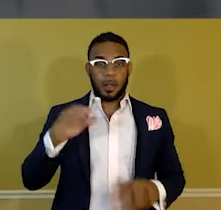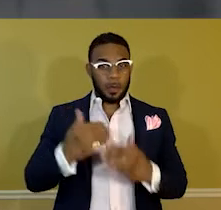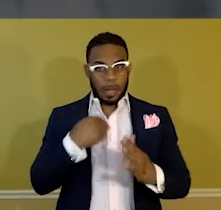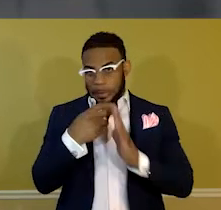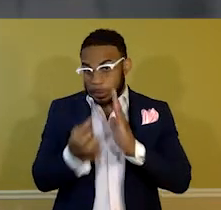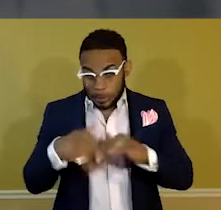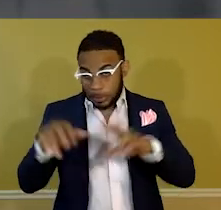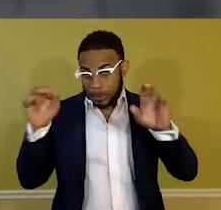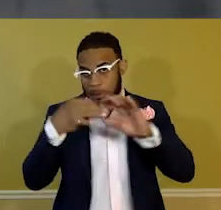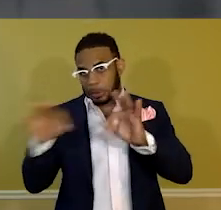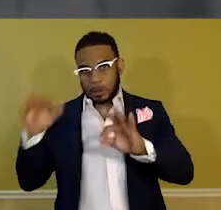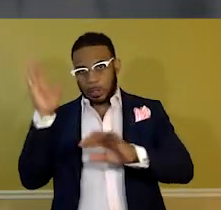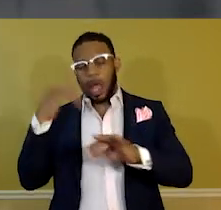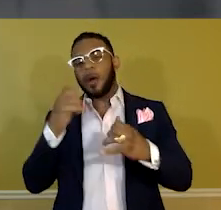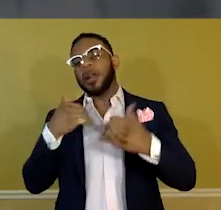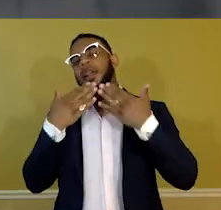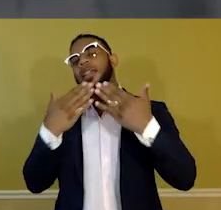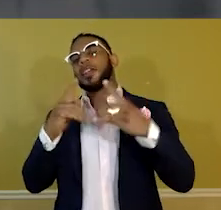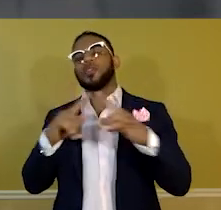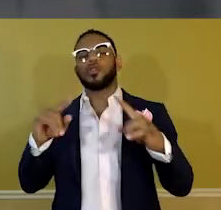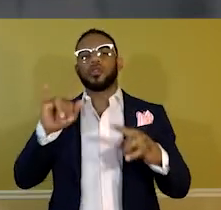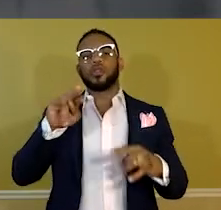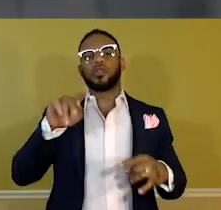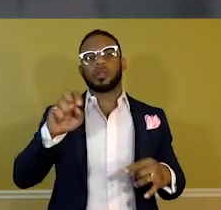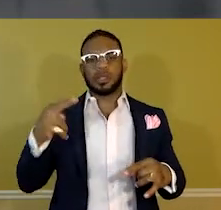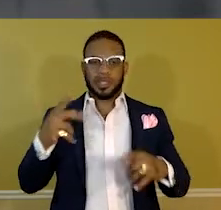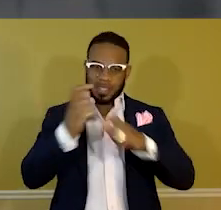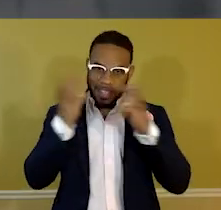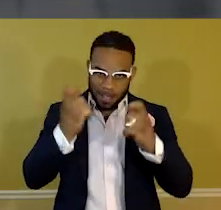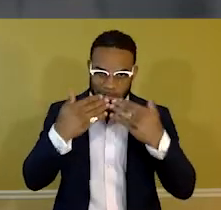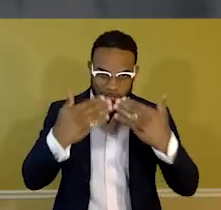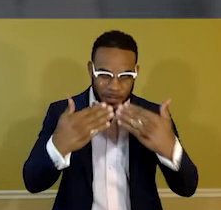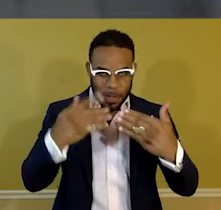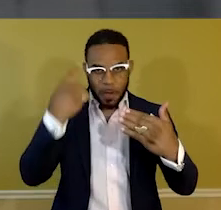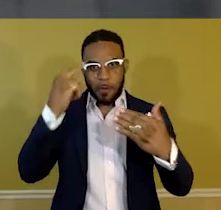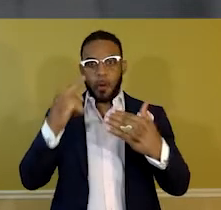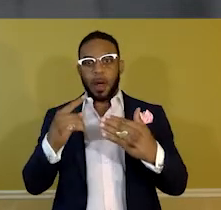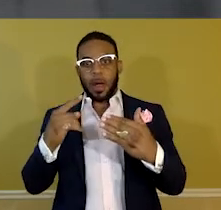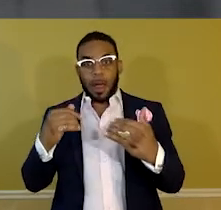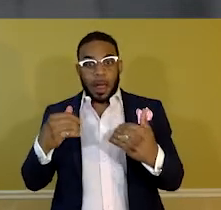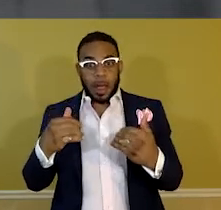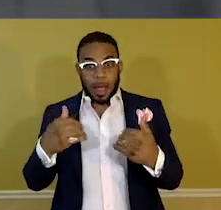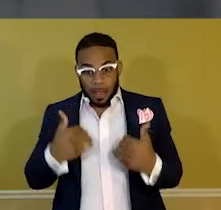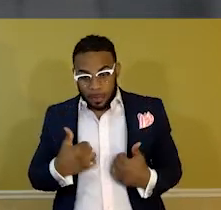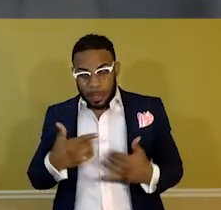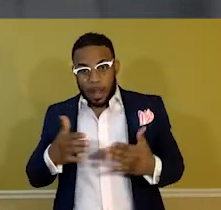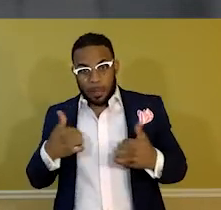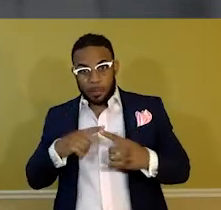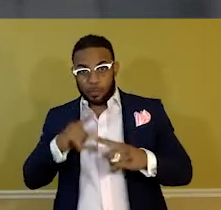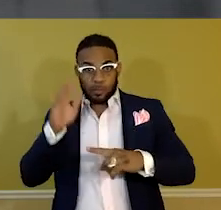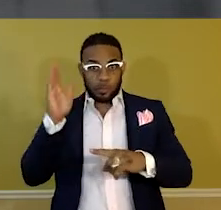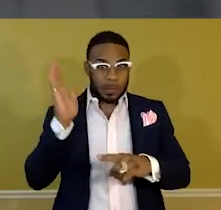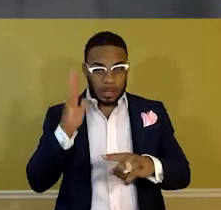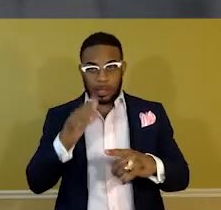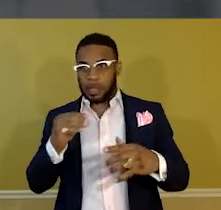into this talk, I just want to say thank you so much to the Juneteenth Conference for having me and allowing me to speak